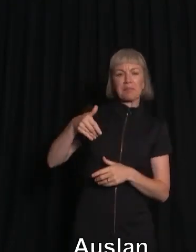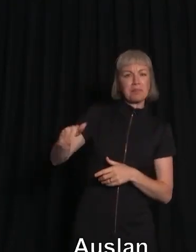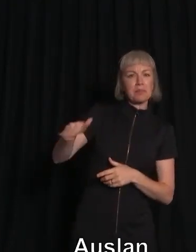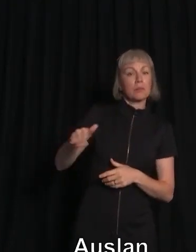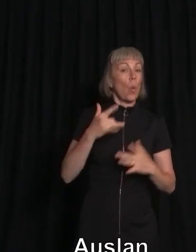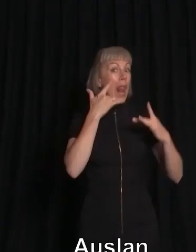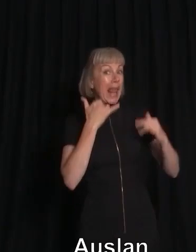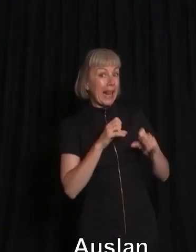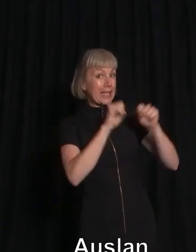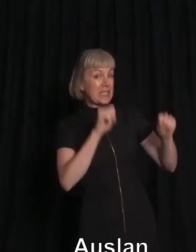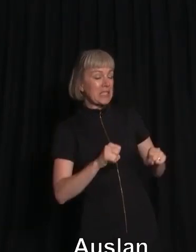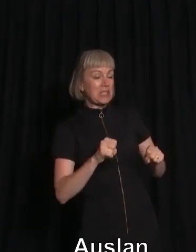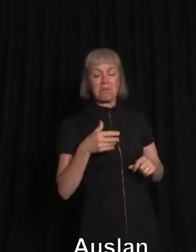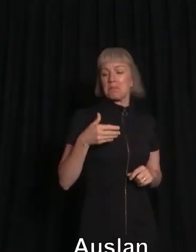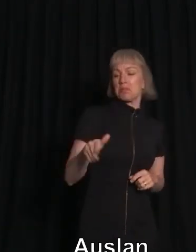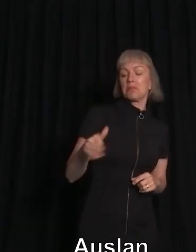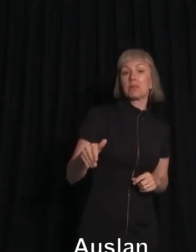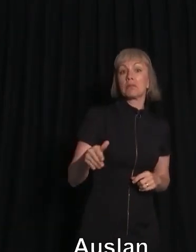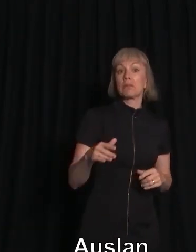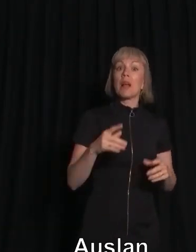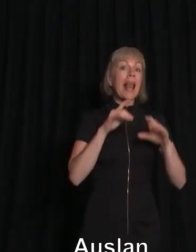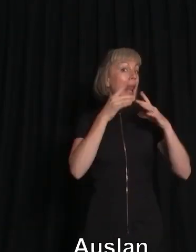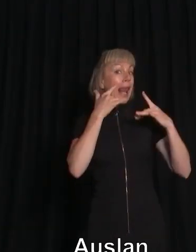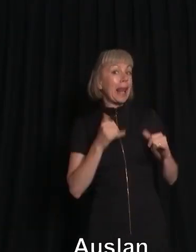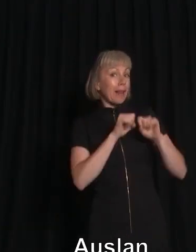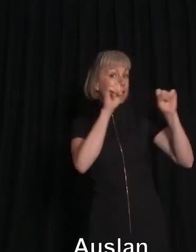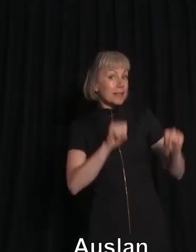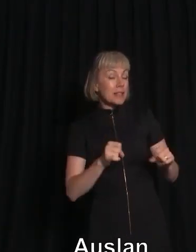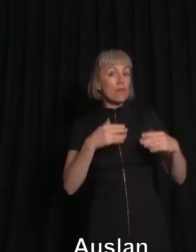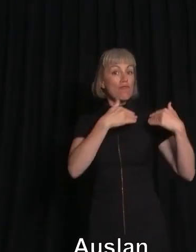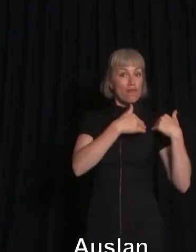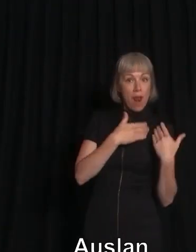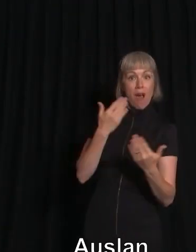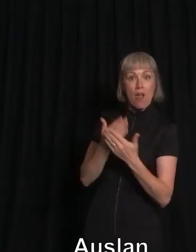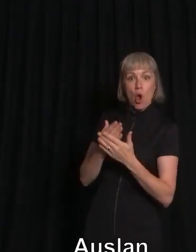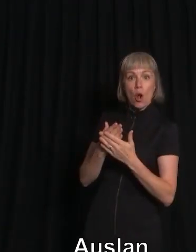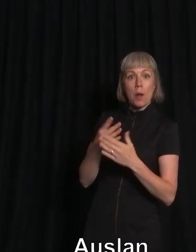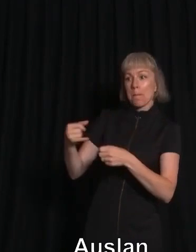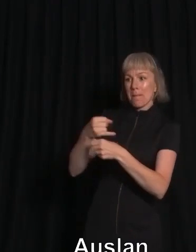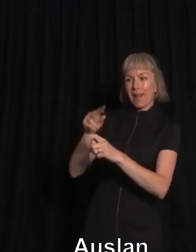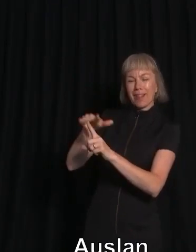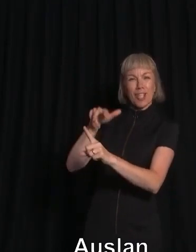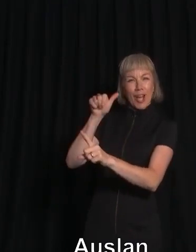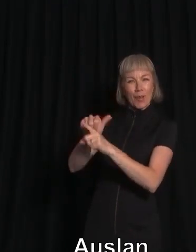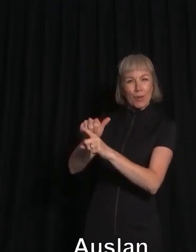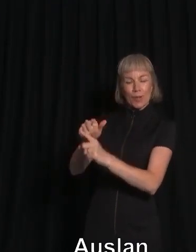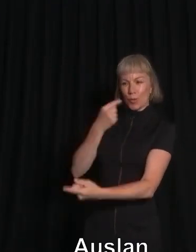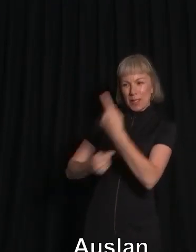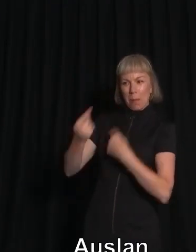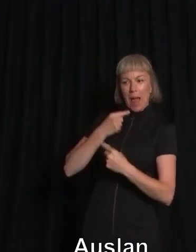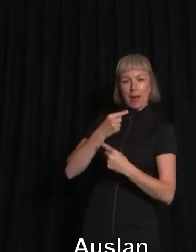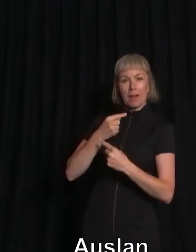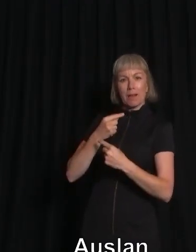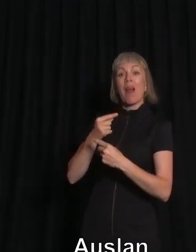system relies on a medicalized model of what being trans is in order for people to access legal